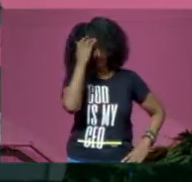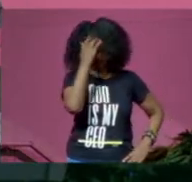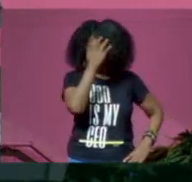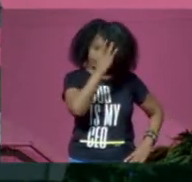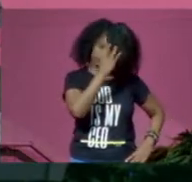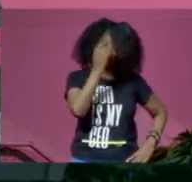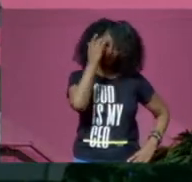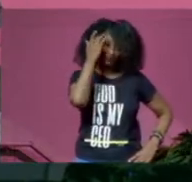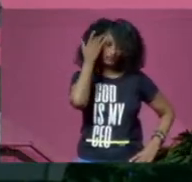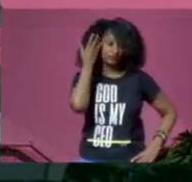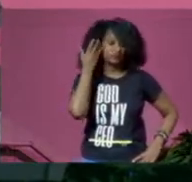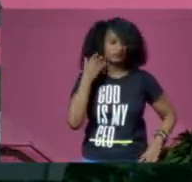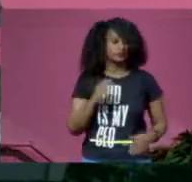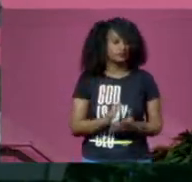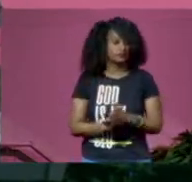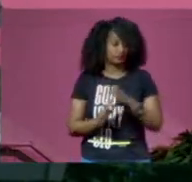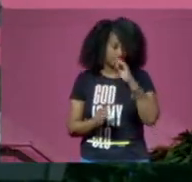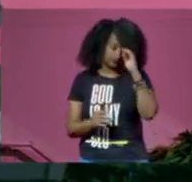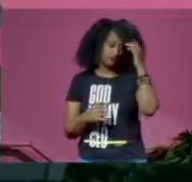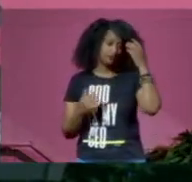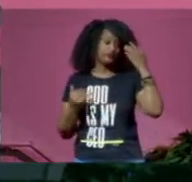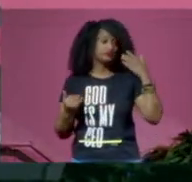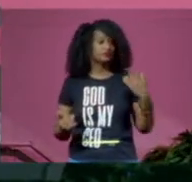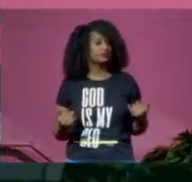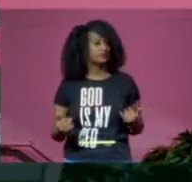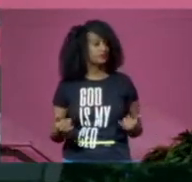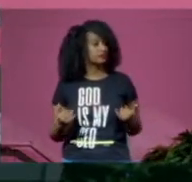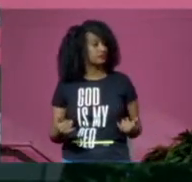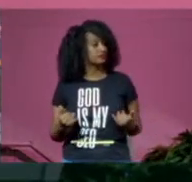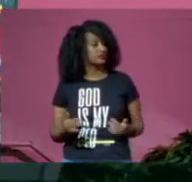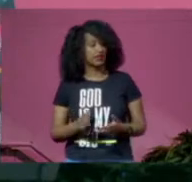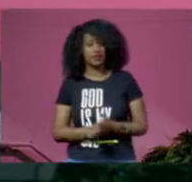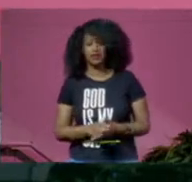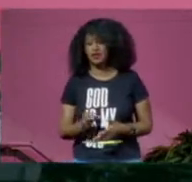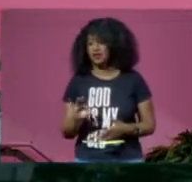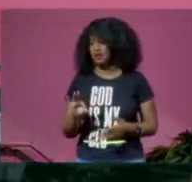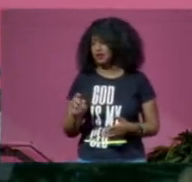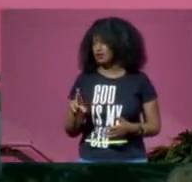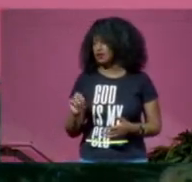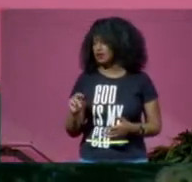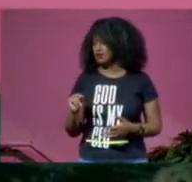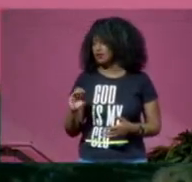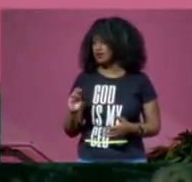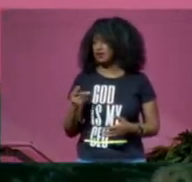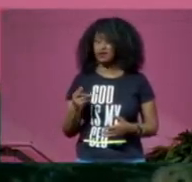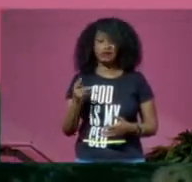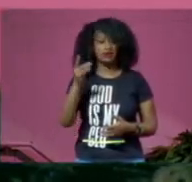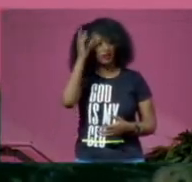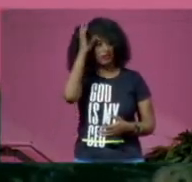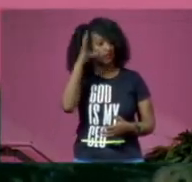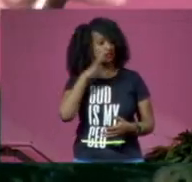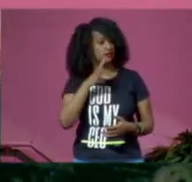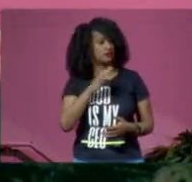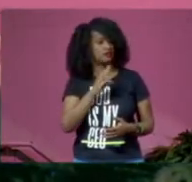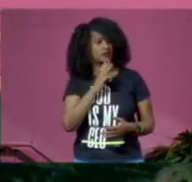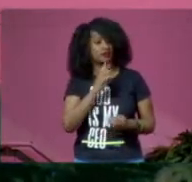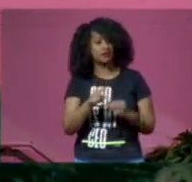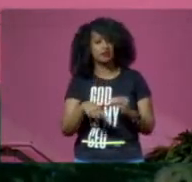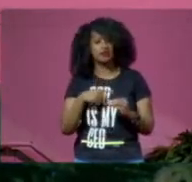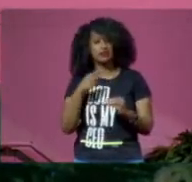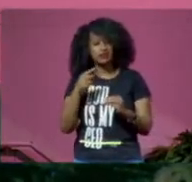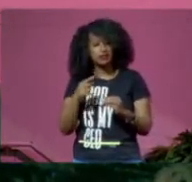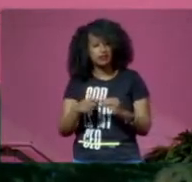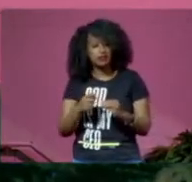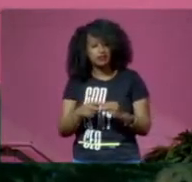The French psychoanalyst Jacques Lacan had this in mind when he proposed what he called the theory of the mirror stage